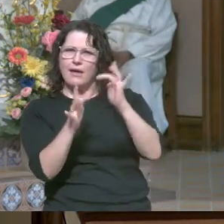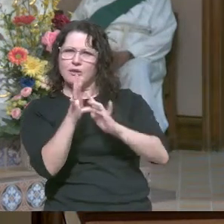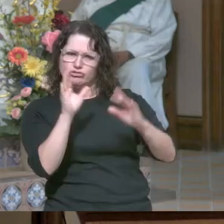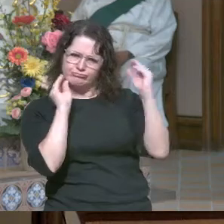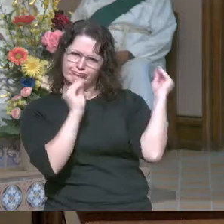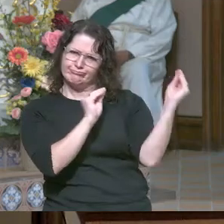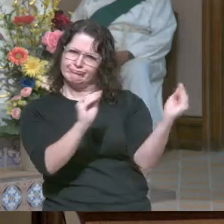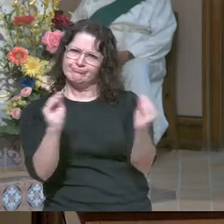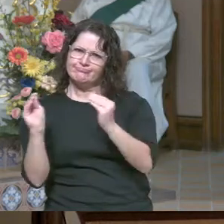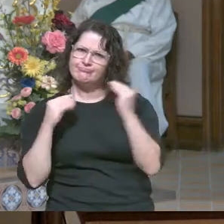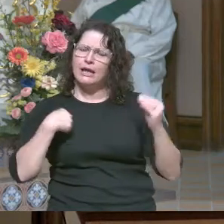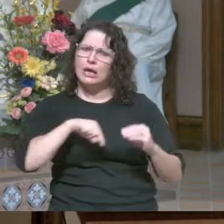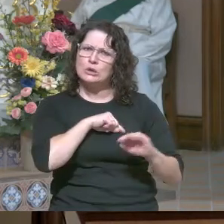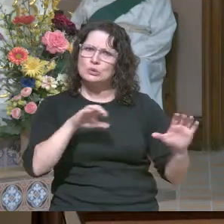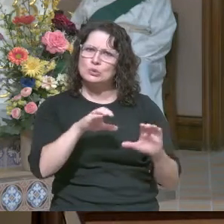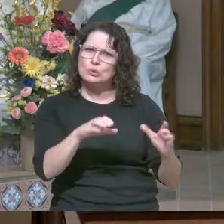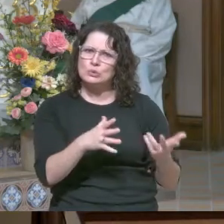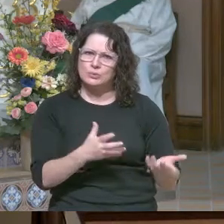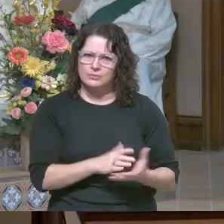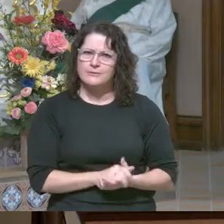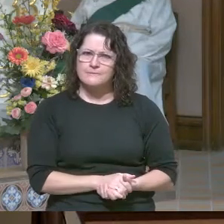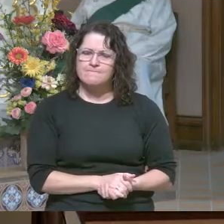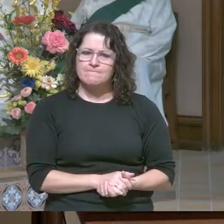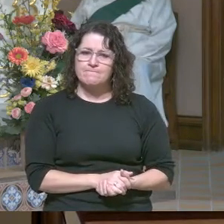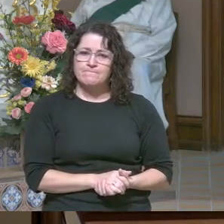And then, of course, Jesus